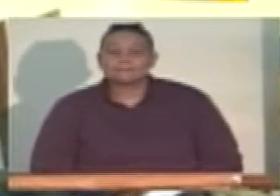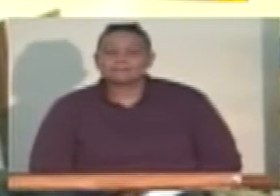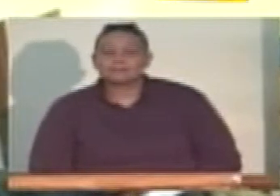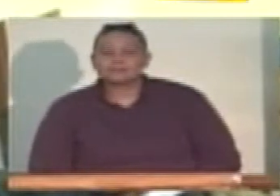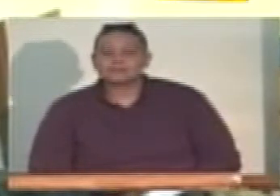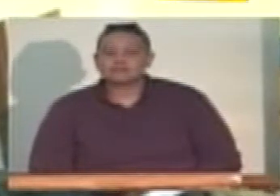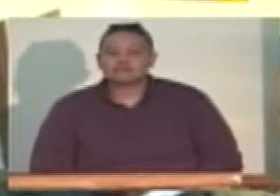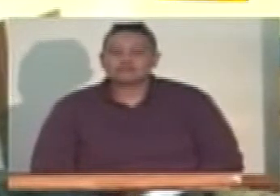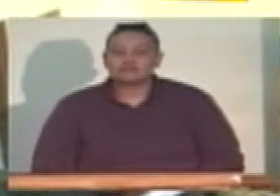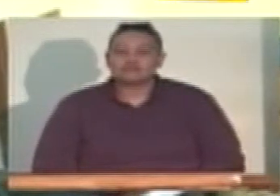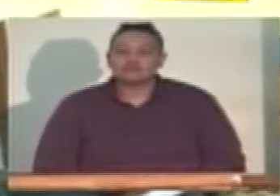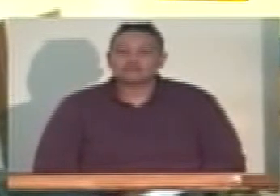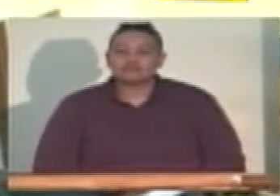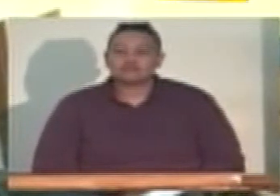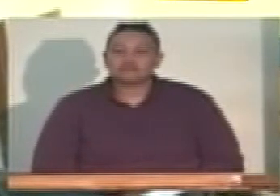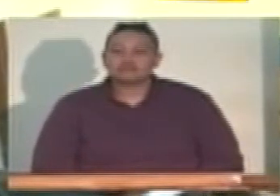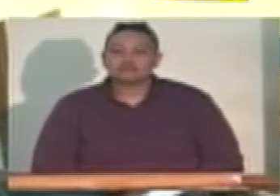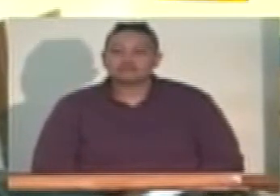Mr. Stewart.